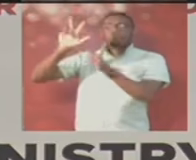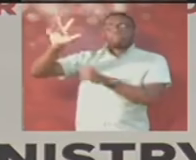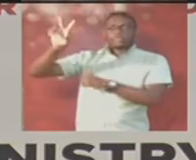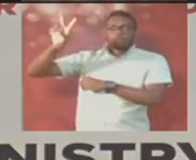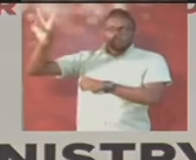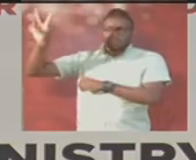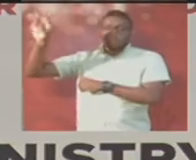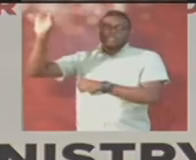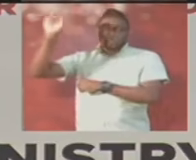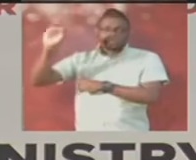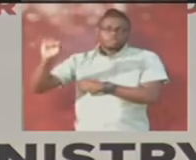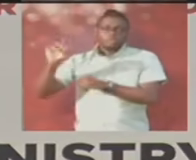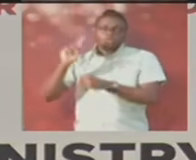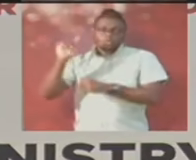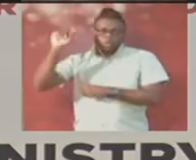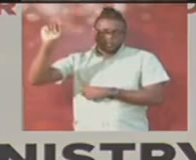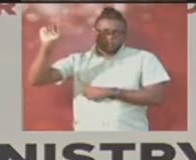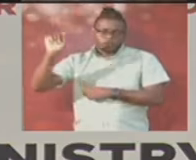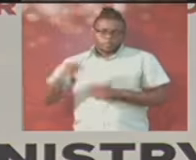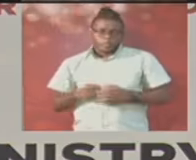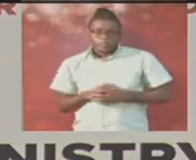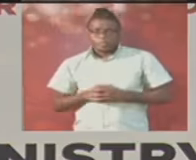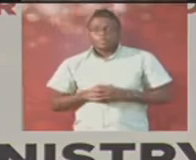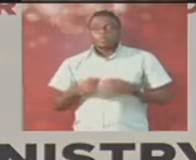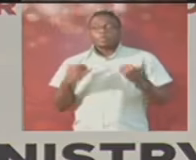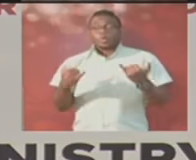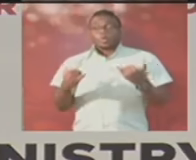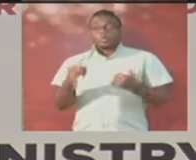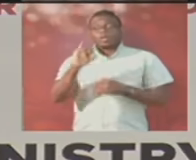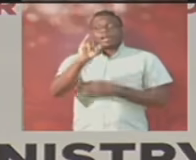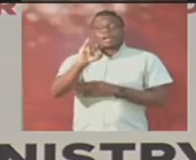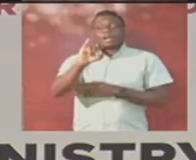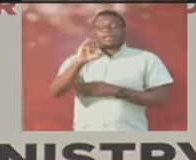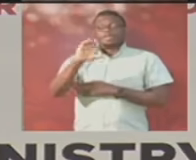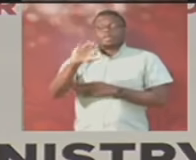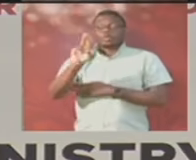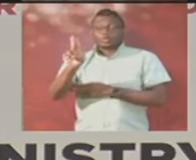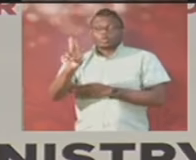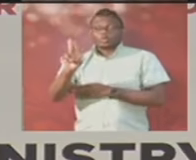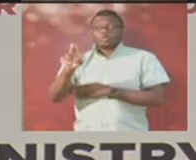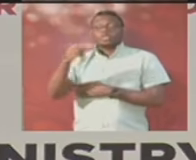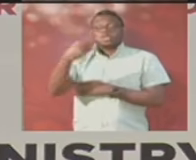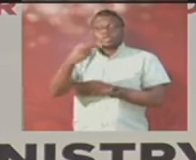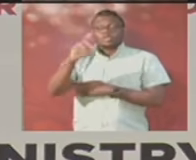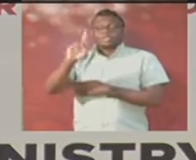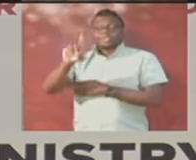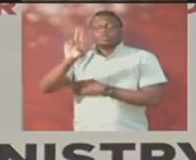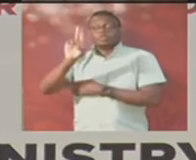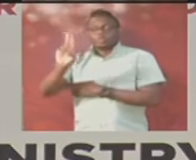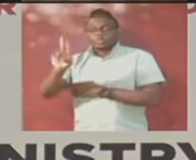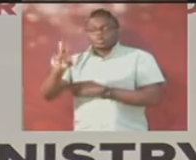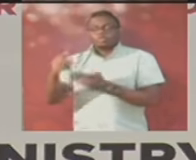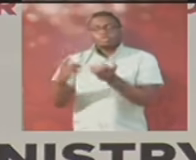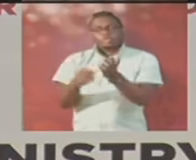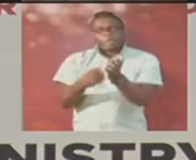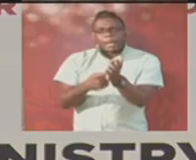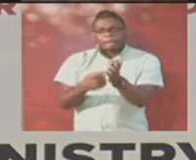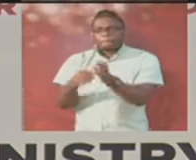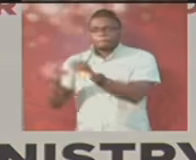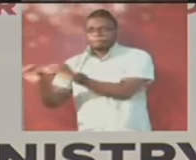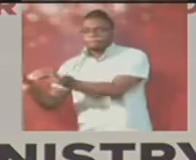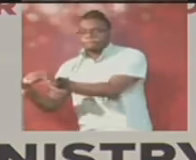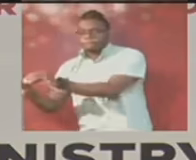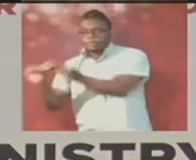Now, with regards to the ICU and HDU levels, we do transition ward level beds at the Couva Medical